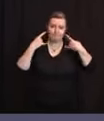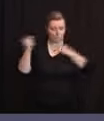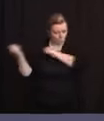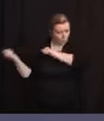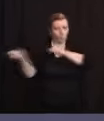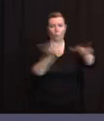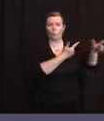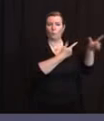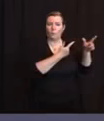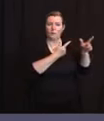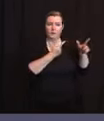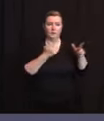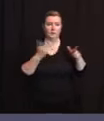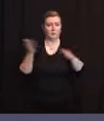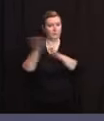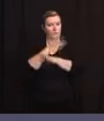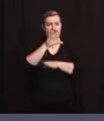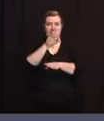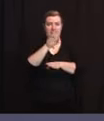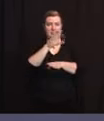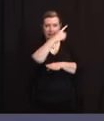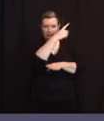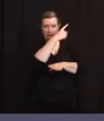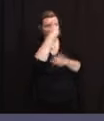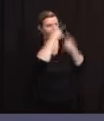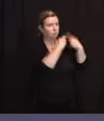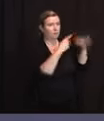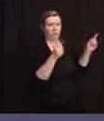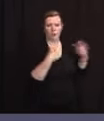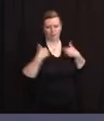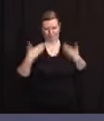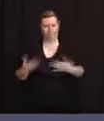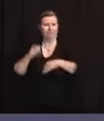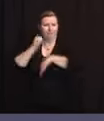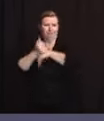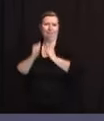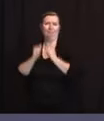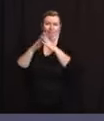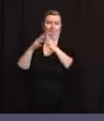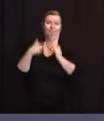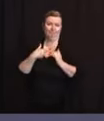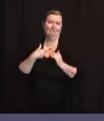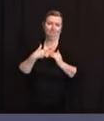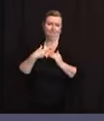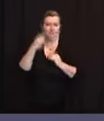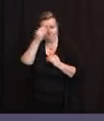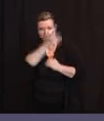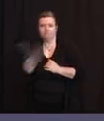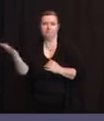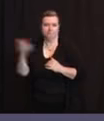We suggested bundling tasks to optimize their PPE and limit exposures.